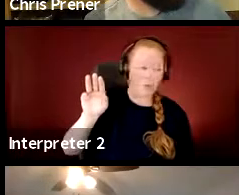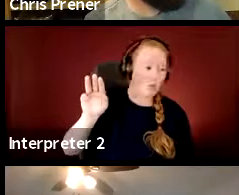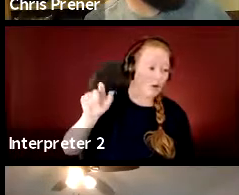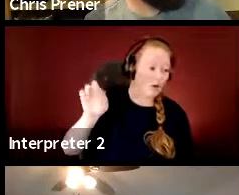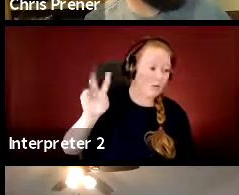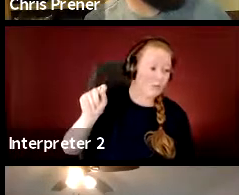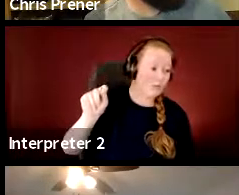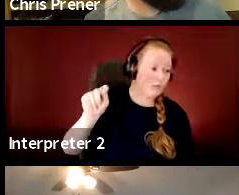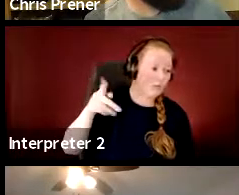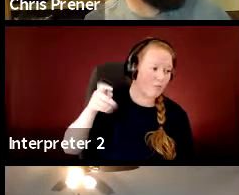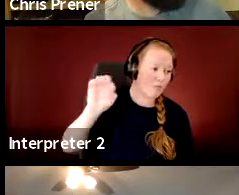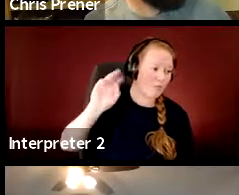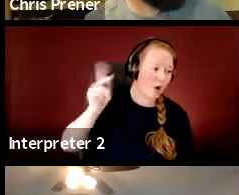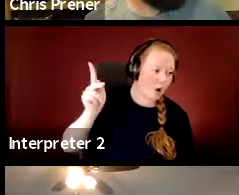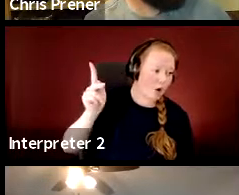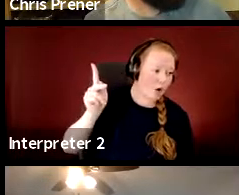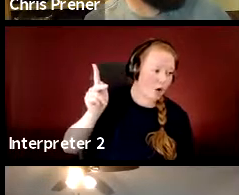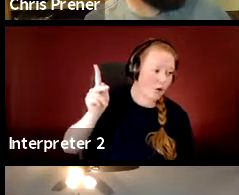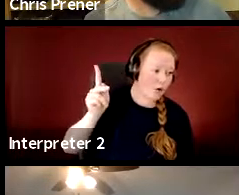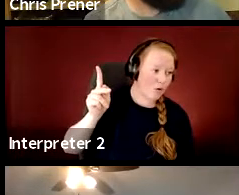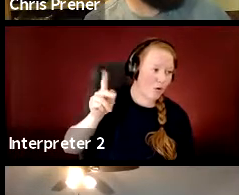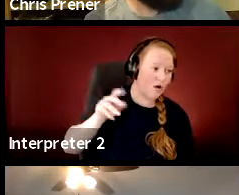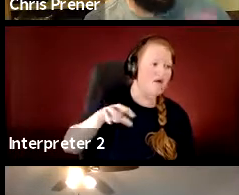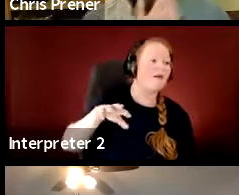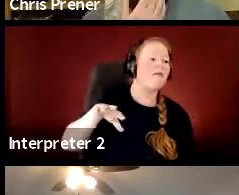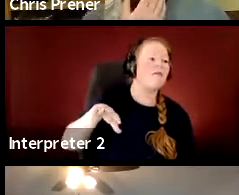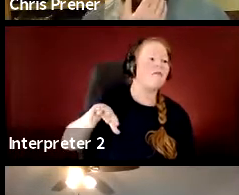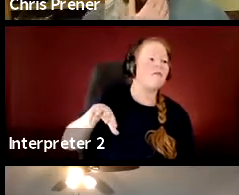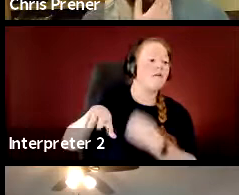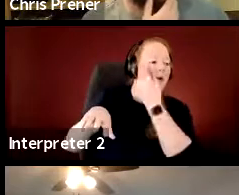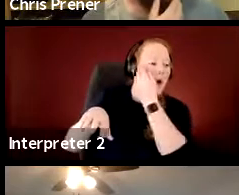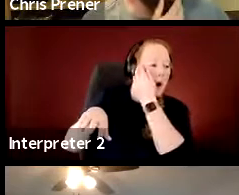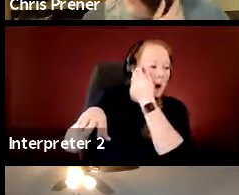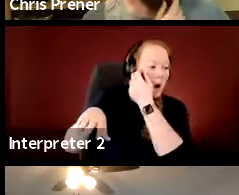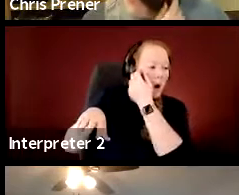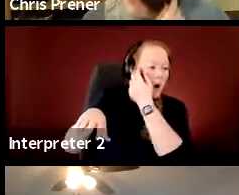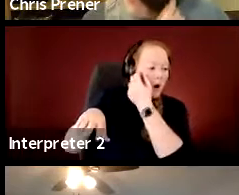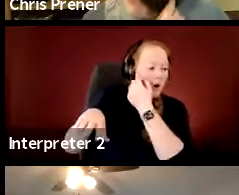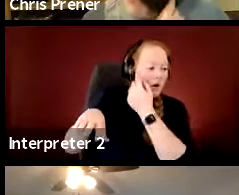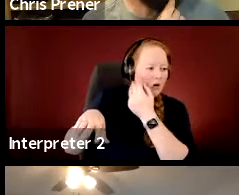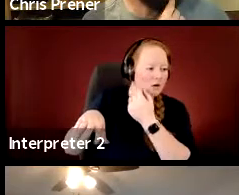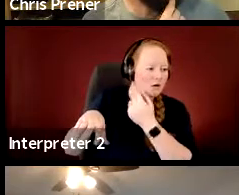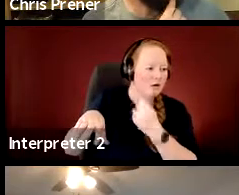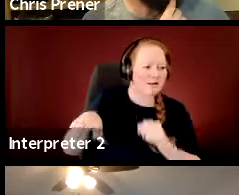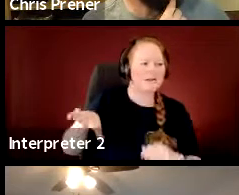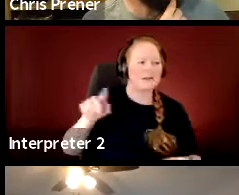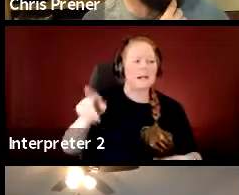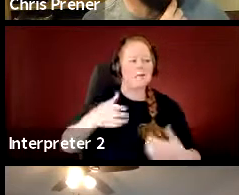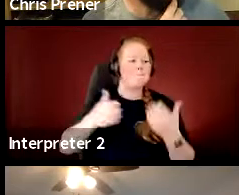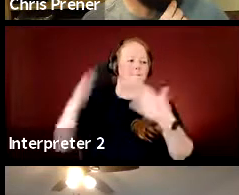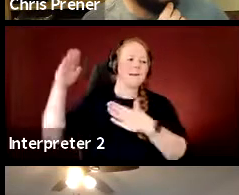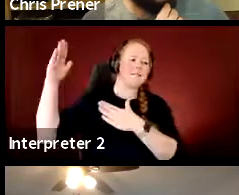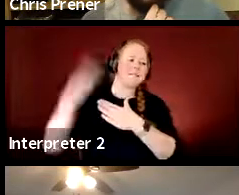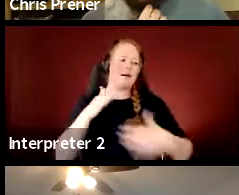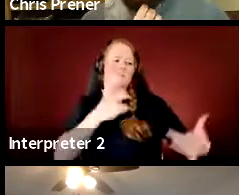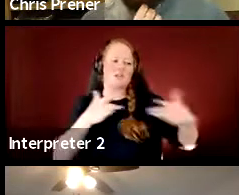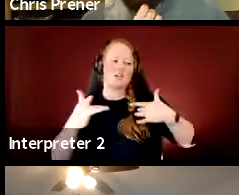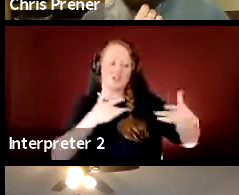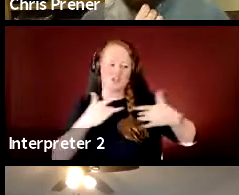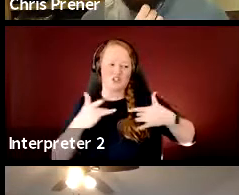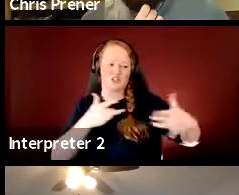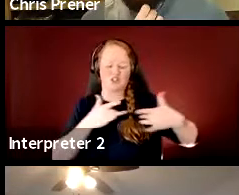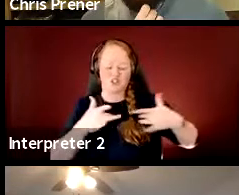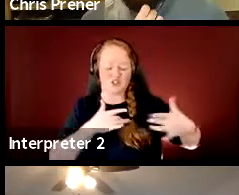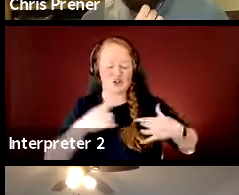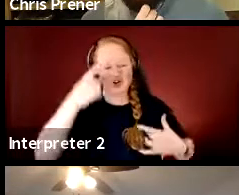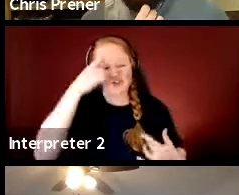neighborhood. This is one of the biggest concerns I think our city has at this point. There are a